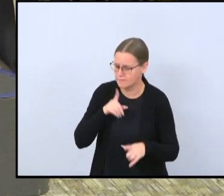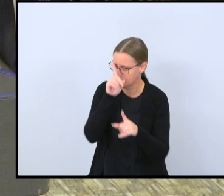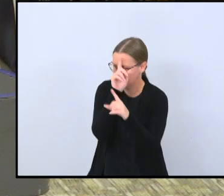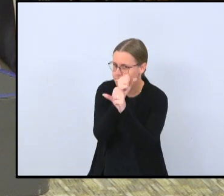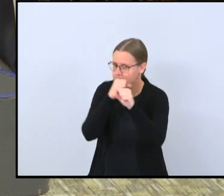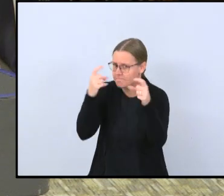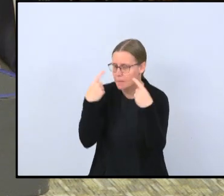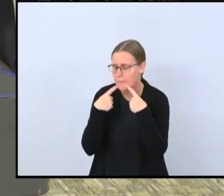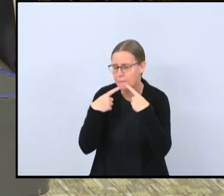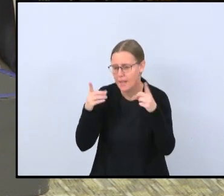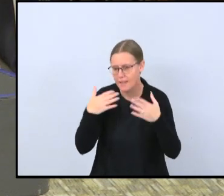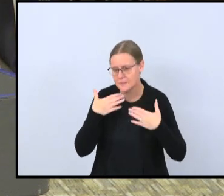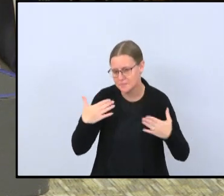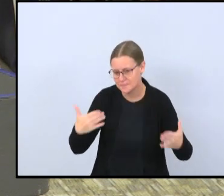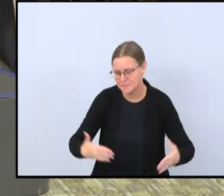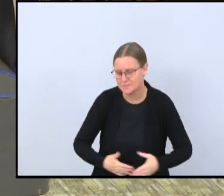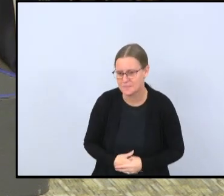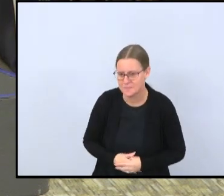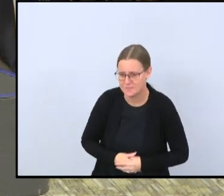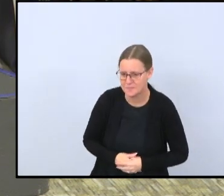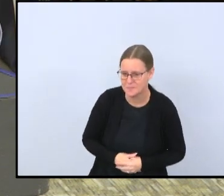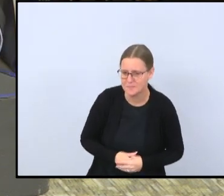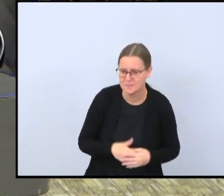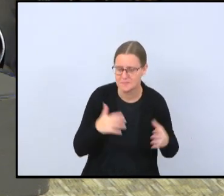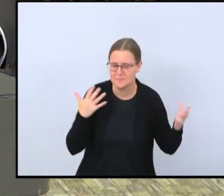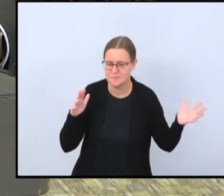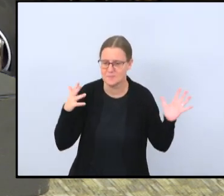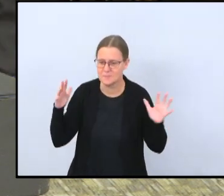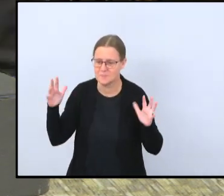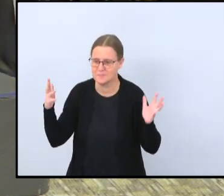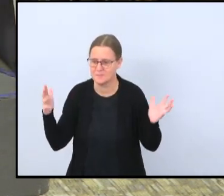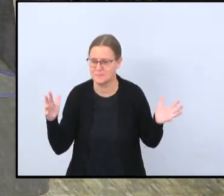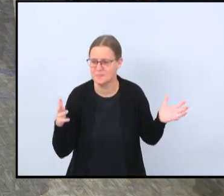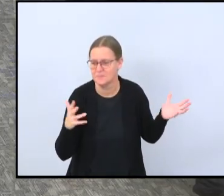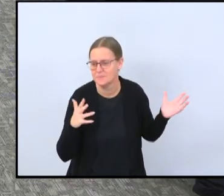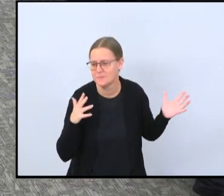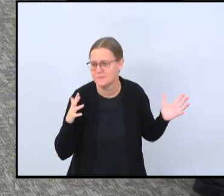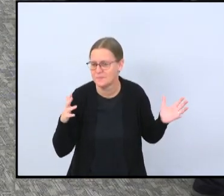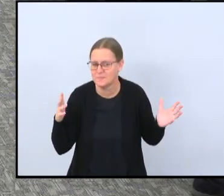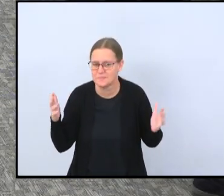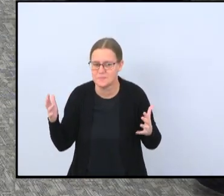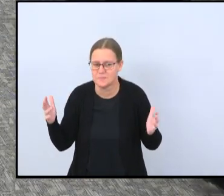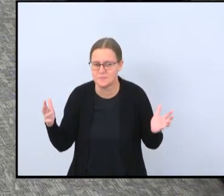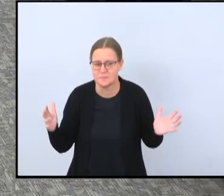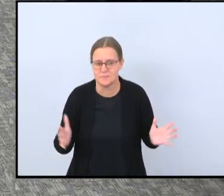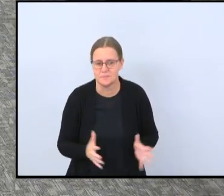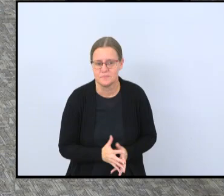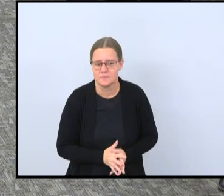thank y'all. I'm excited.